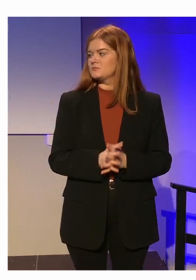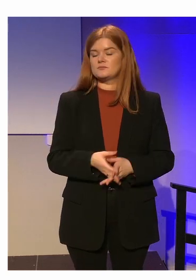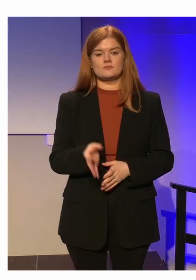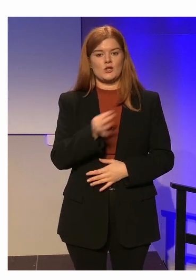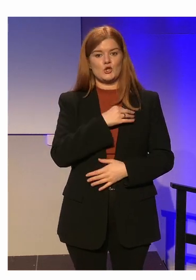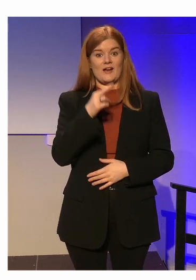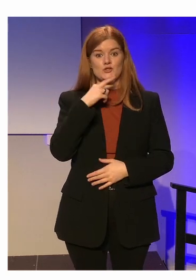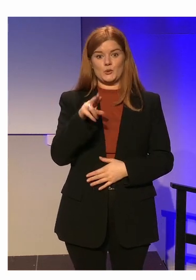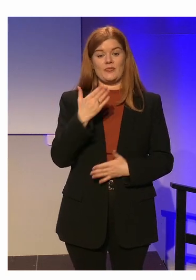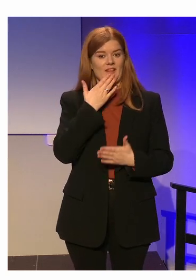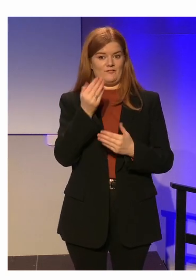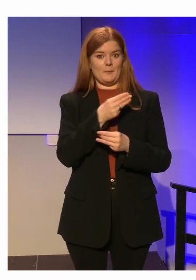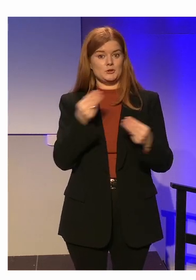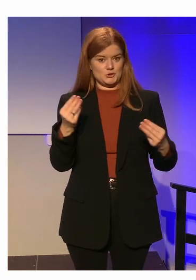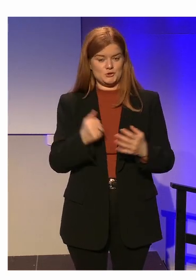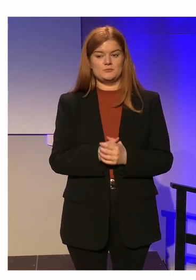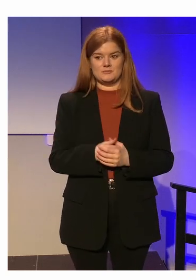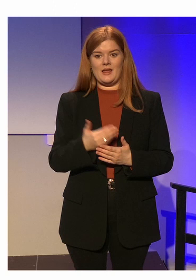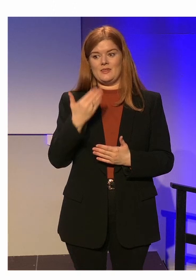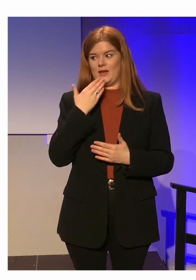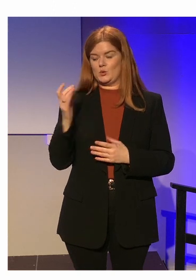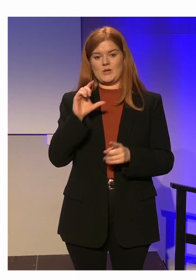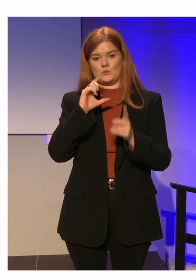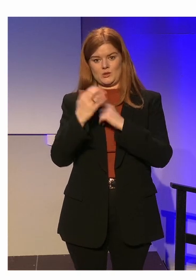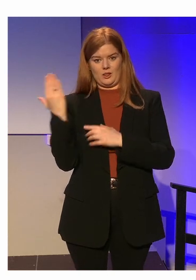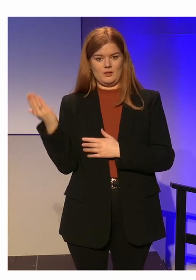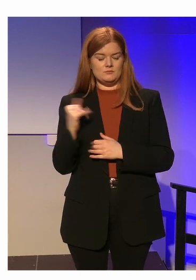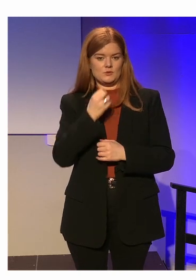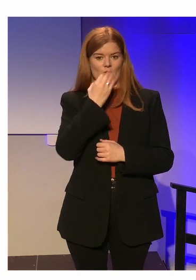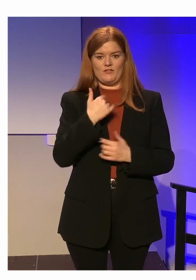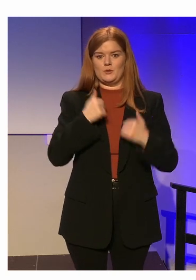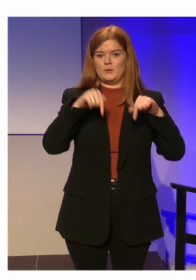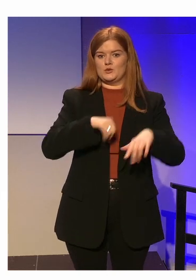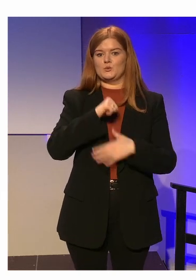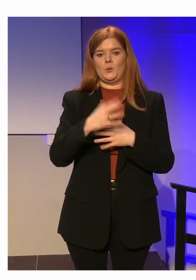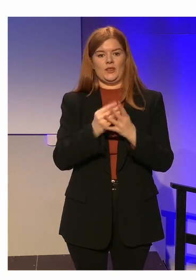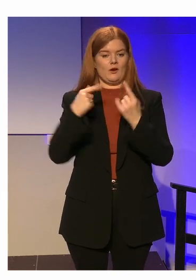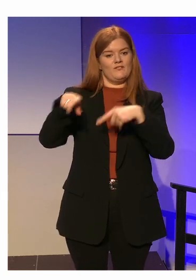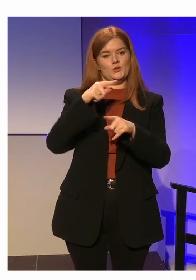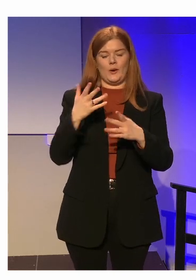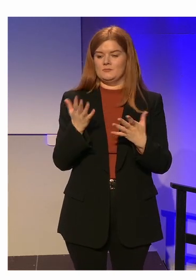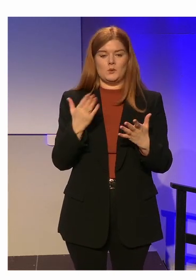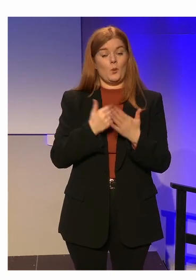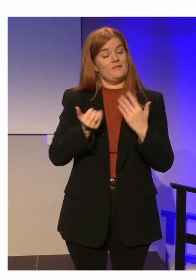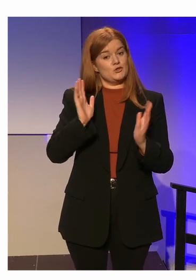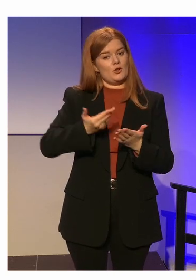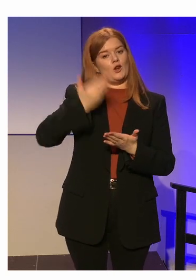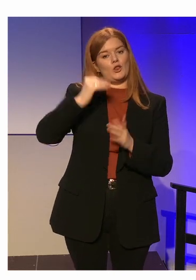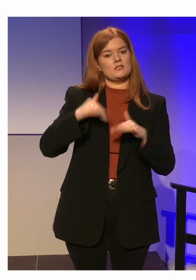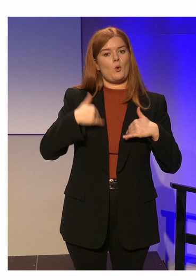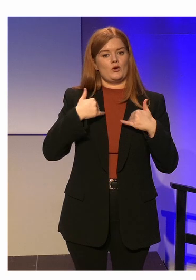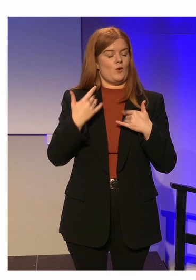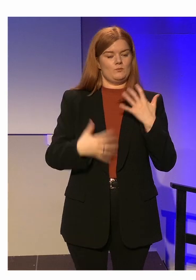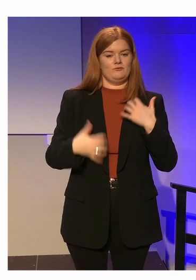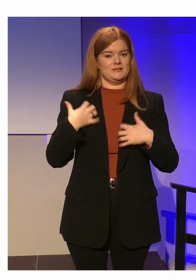Good afternoon. Thank you so much. Thank you to the council. It is wonderful to be here with you. And what I have learned this morning is